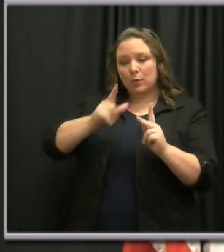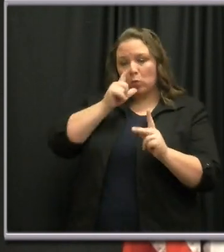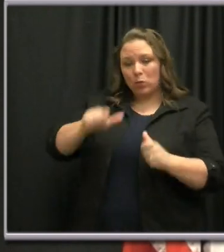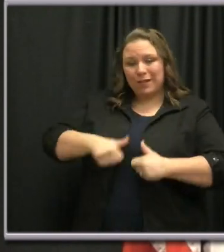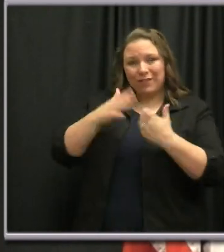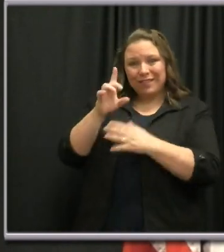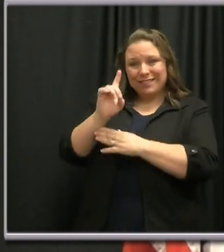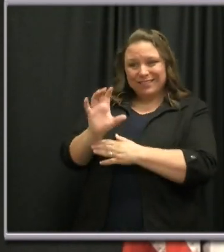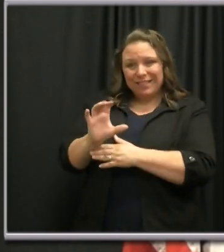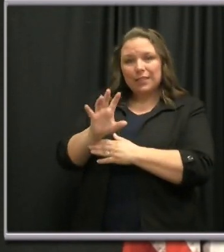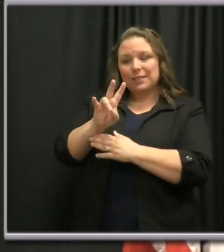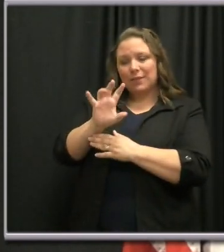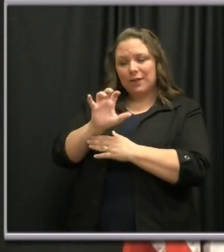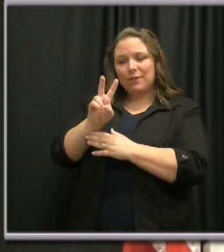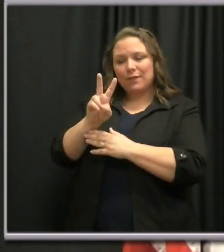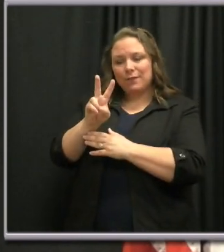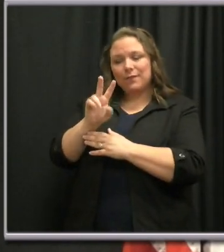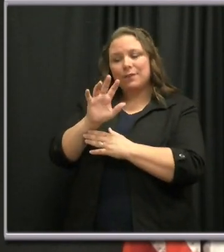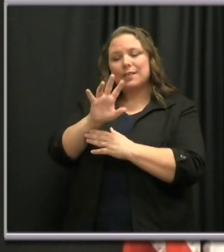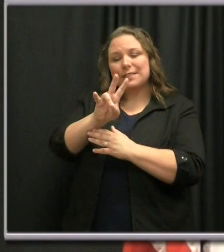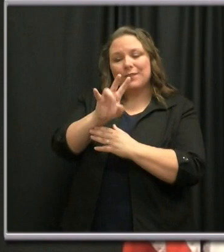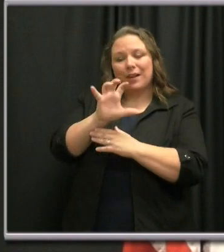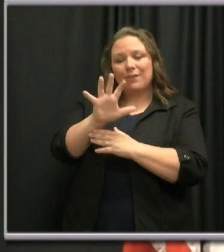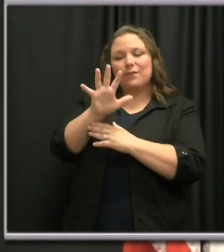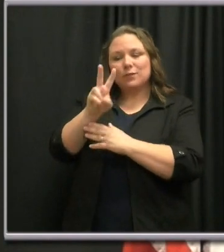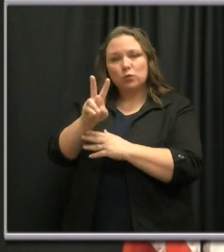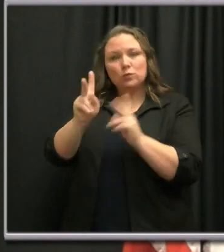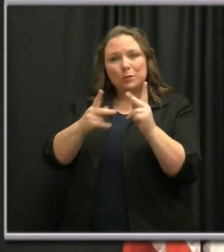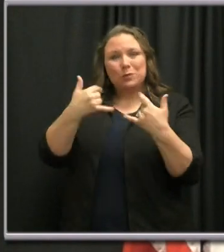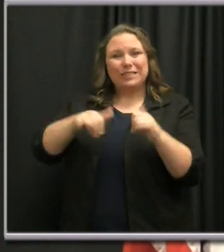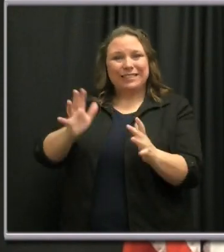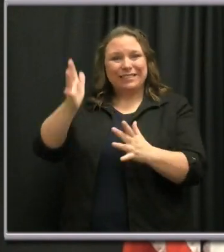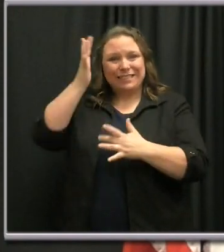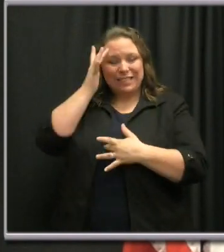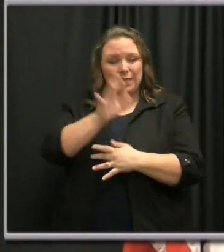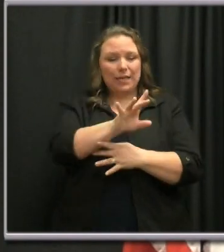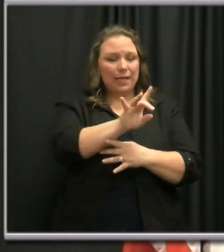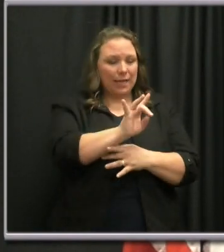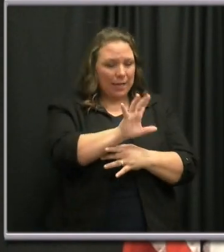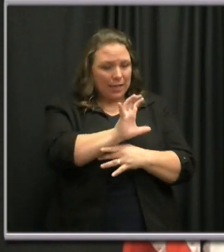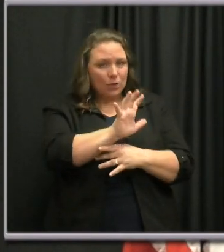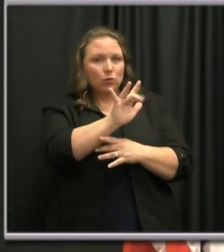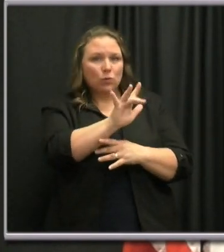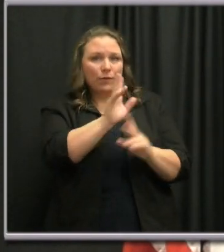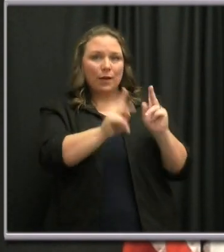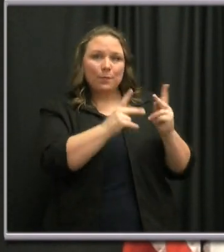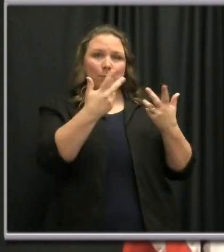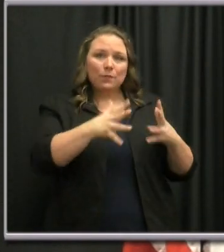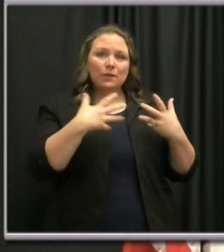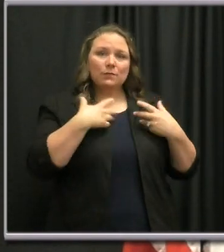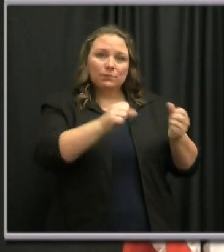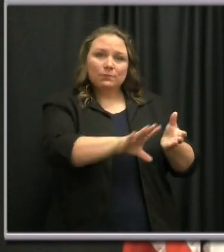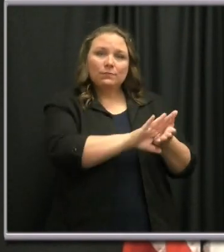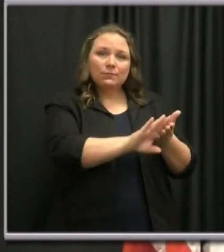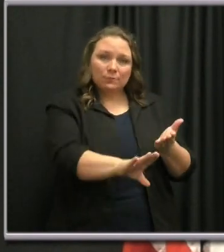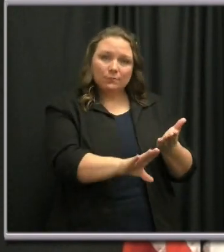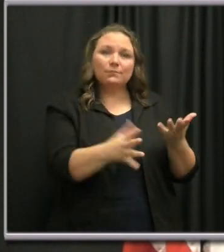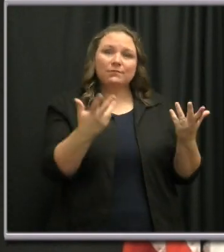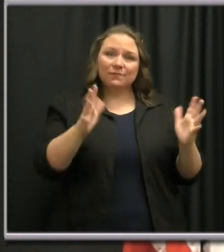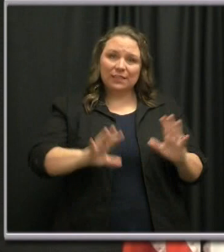cases, 752 cases are currently active, meaning that 825 residents have fully recovered and are